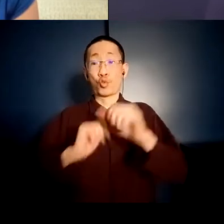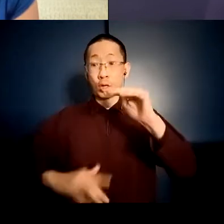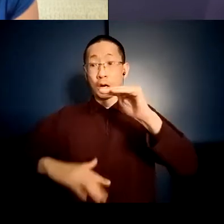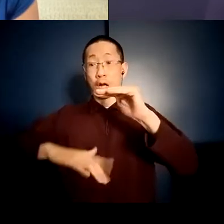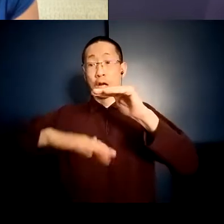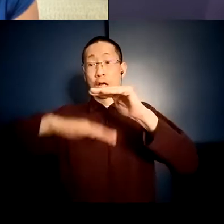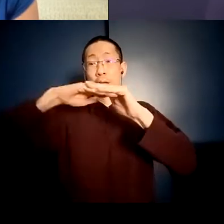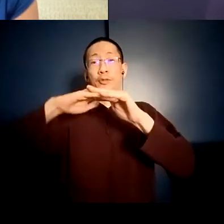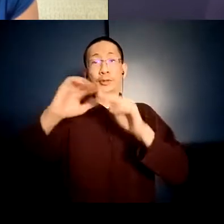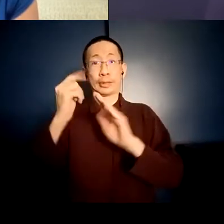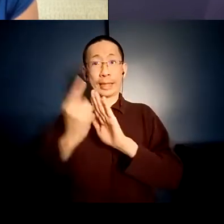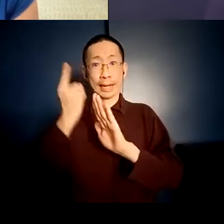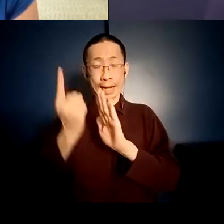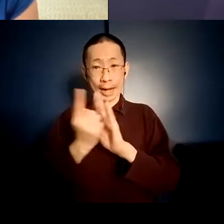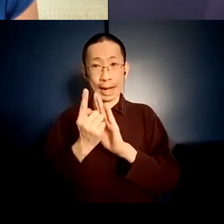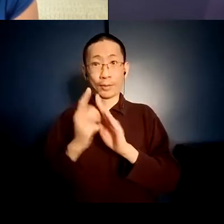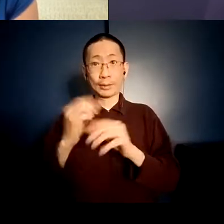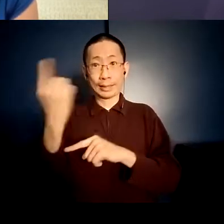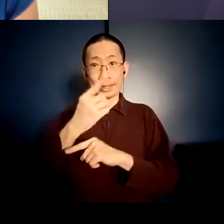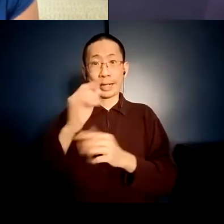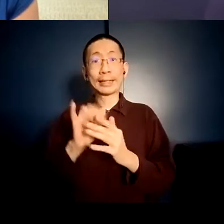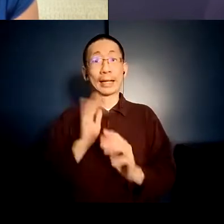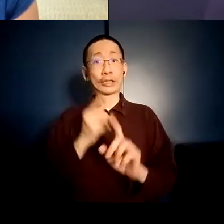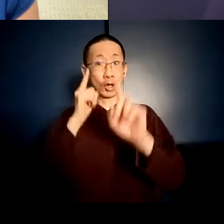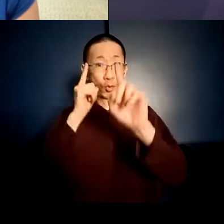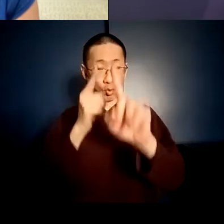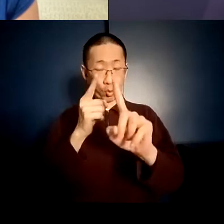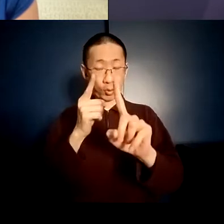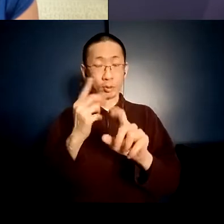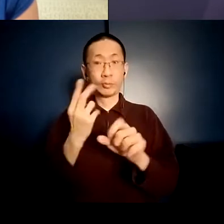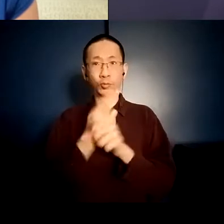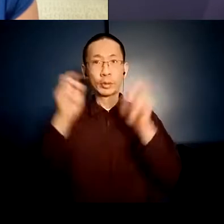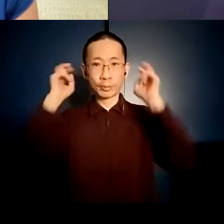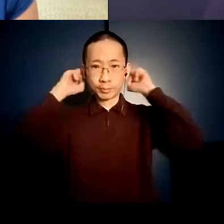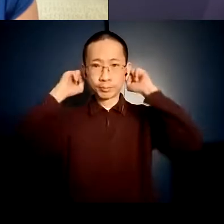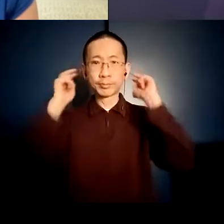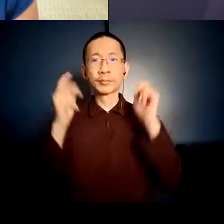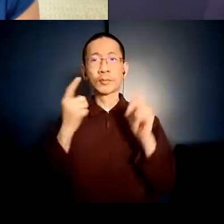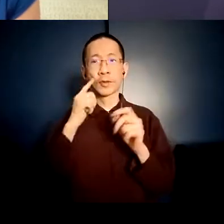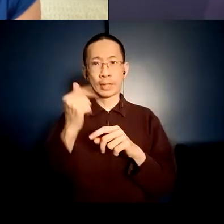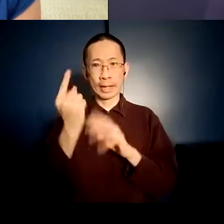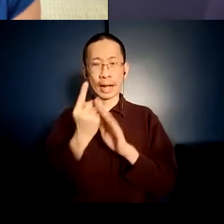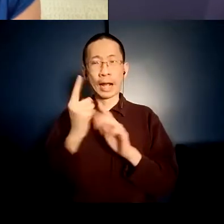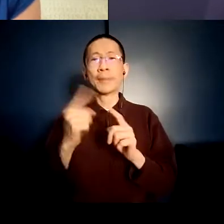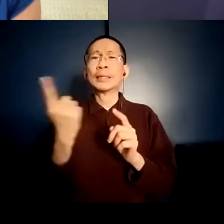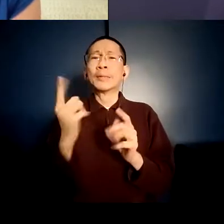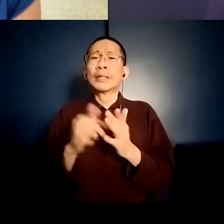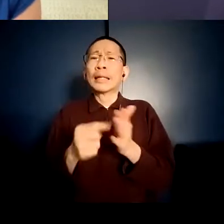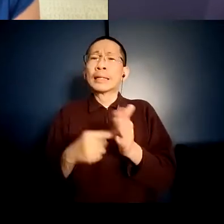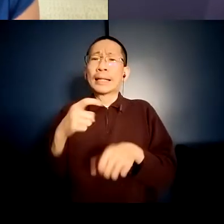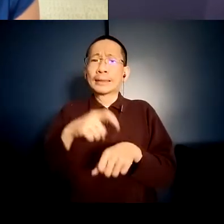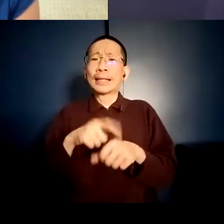time a day is what we would like to shoot for. That's something that can take a little bit of time to get